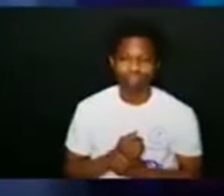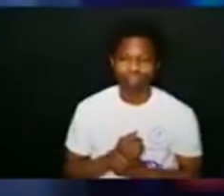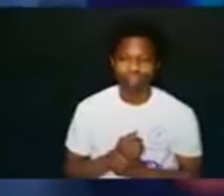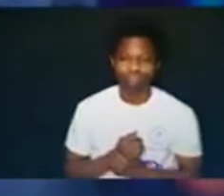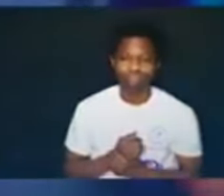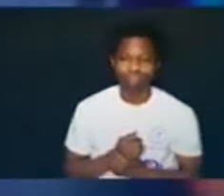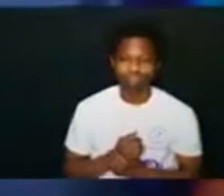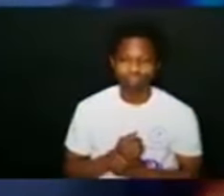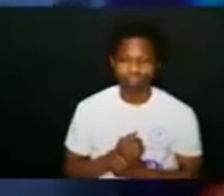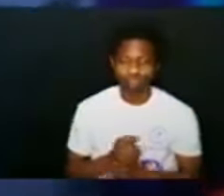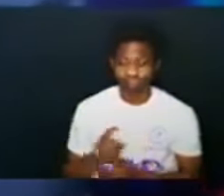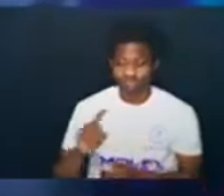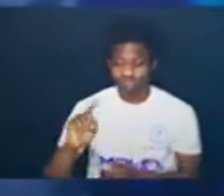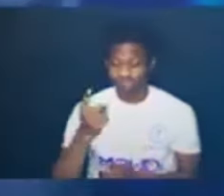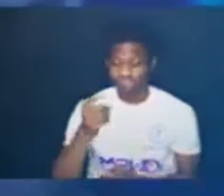21 and 22.